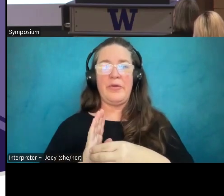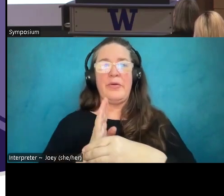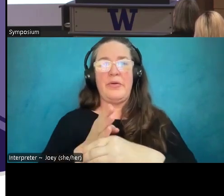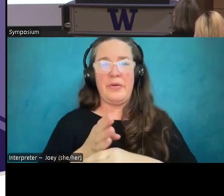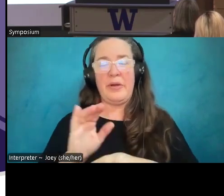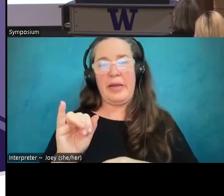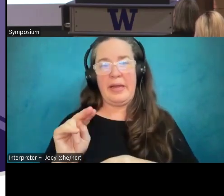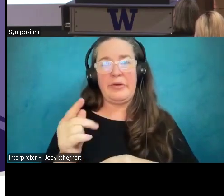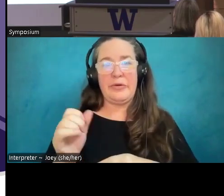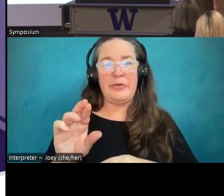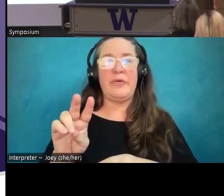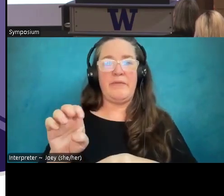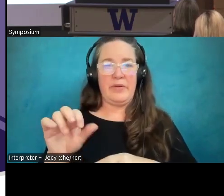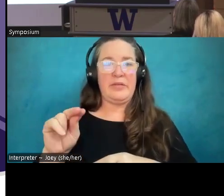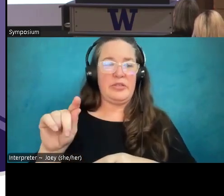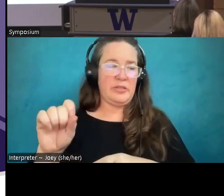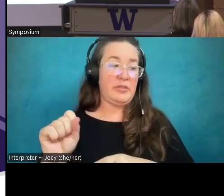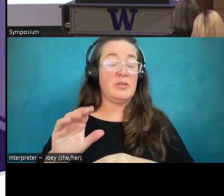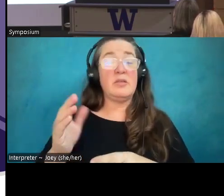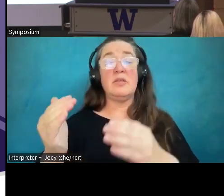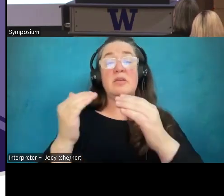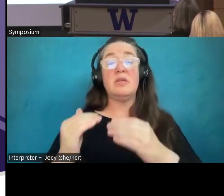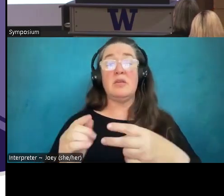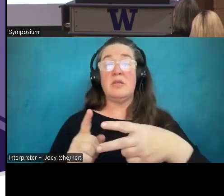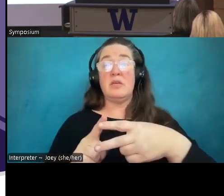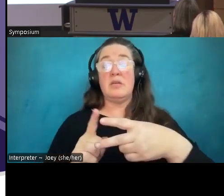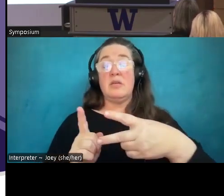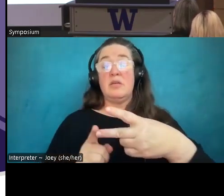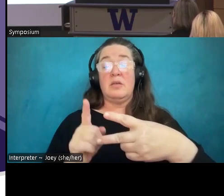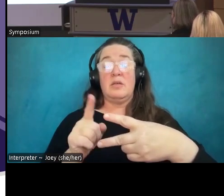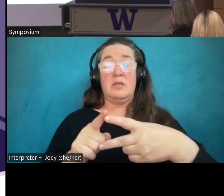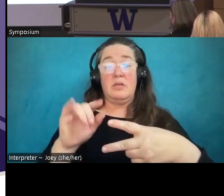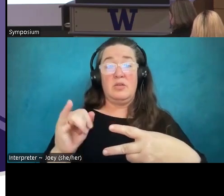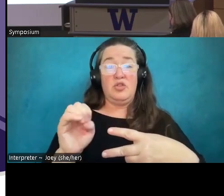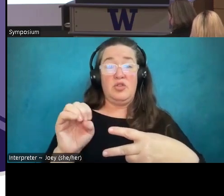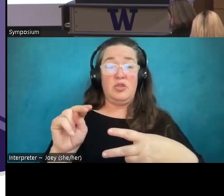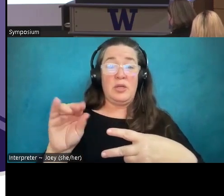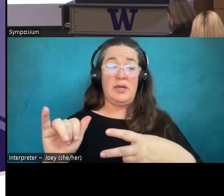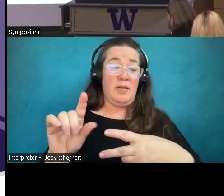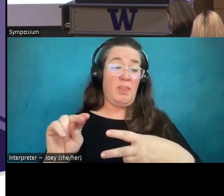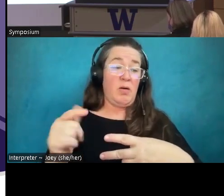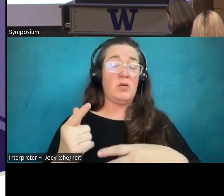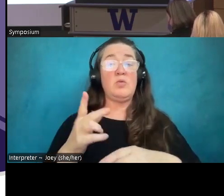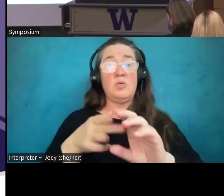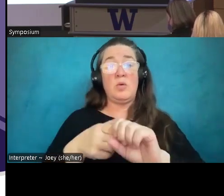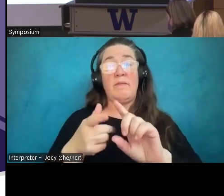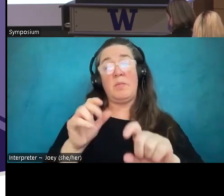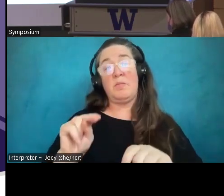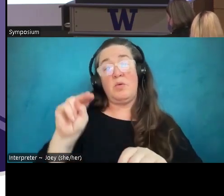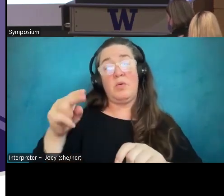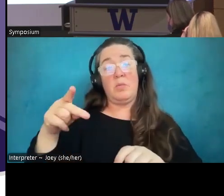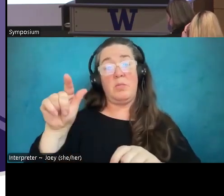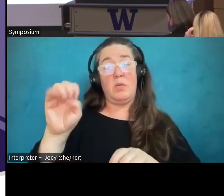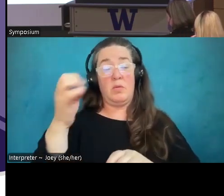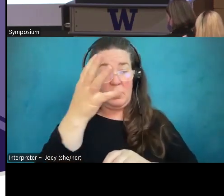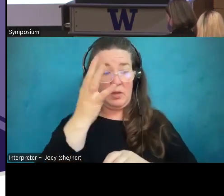North Pole, Alaska. In 2020, she contracted COVID, which rolled into long COVID, which robbed her